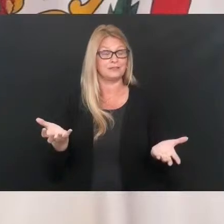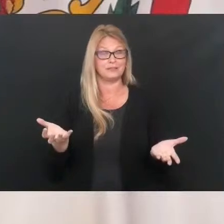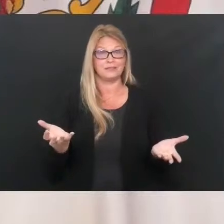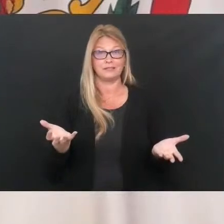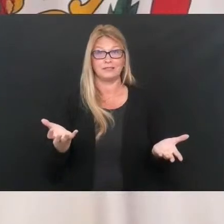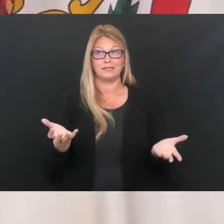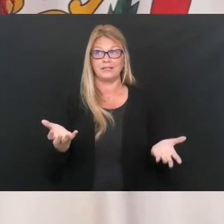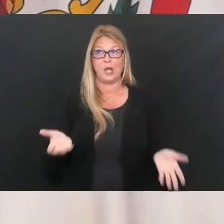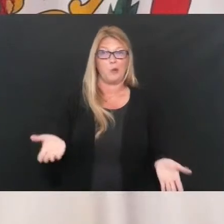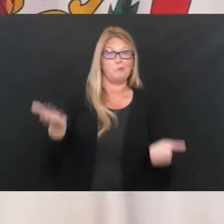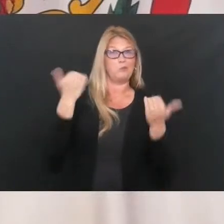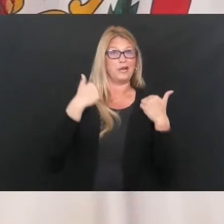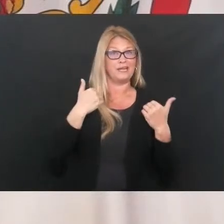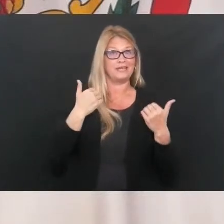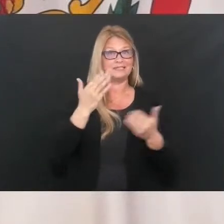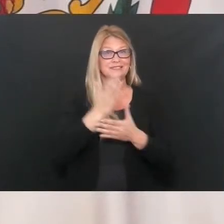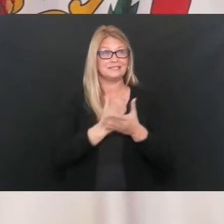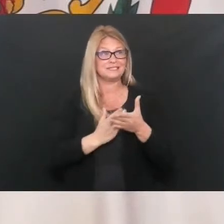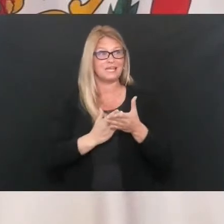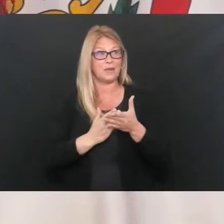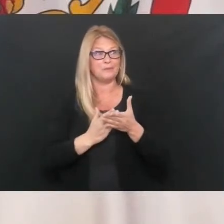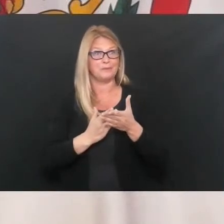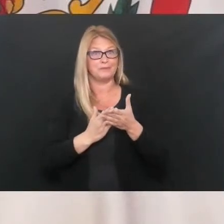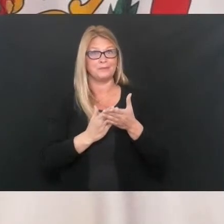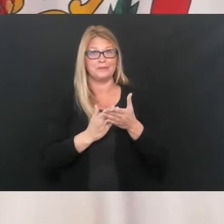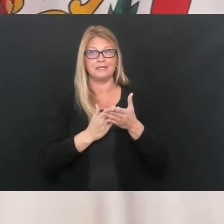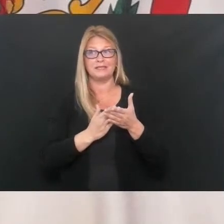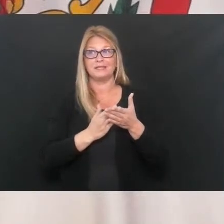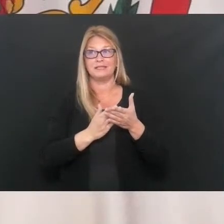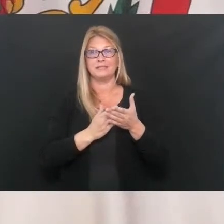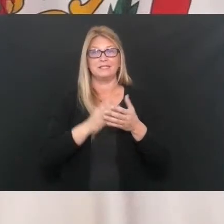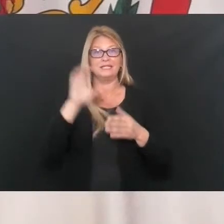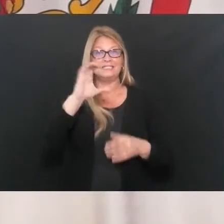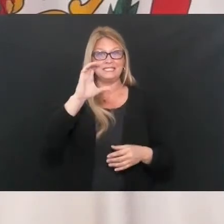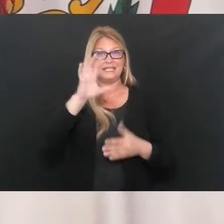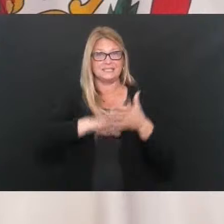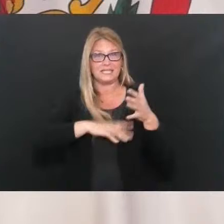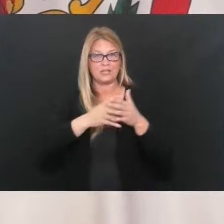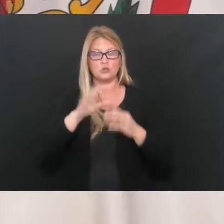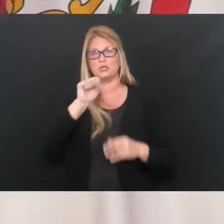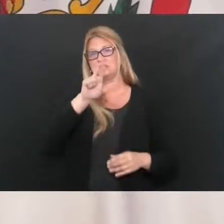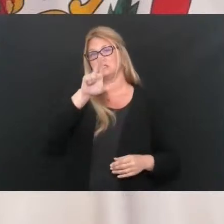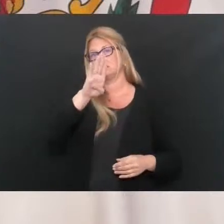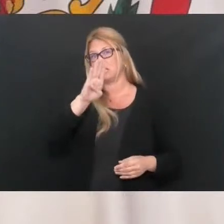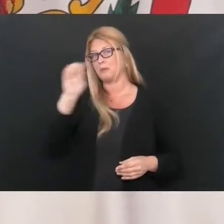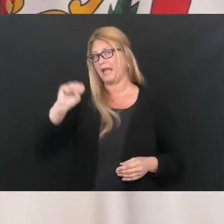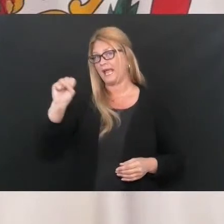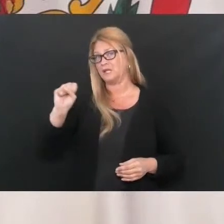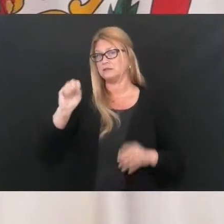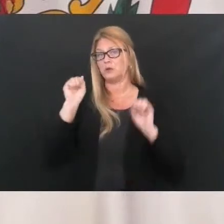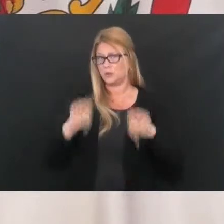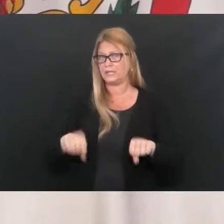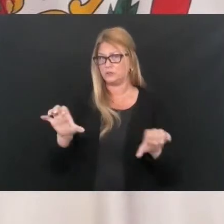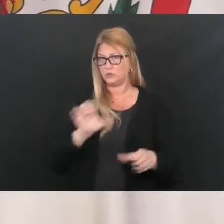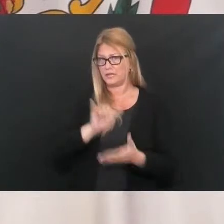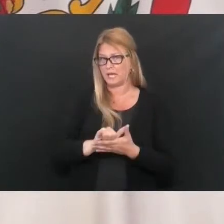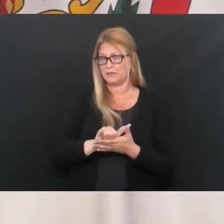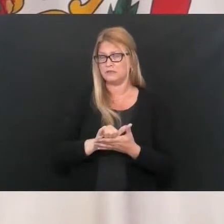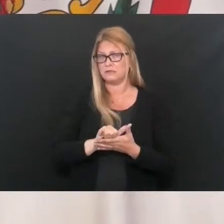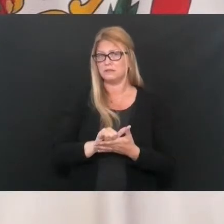and bring in some portion of the C schedule or the sub S people and everything, we could do